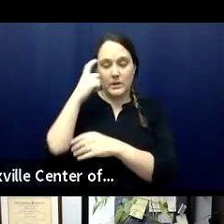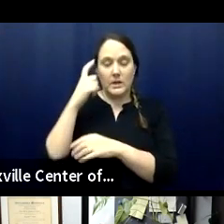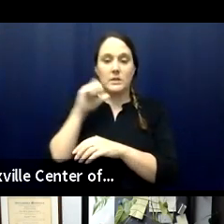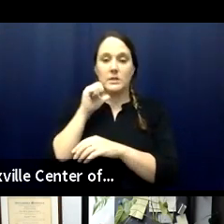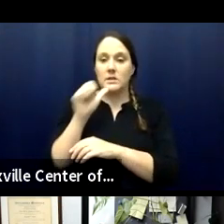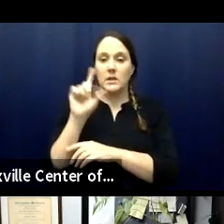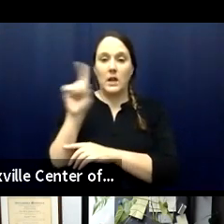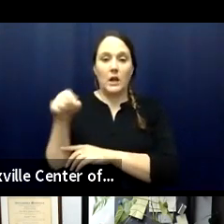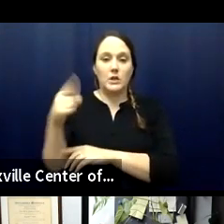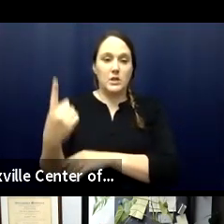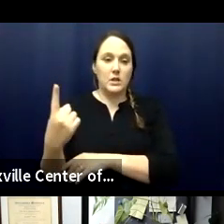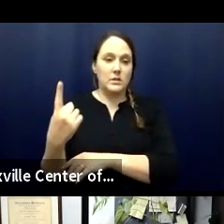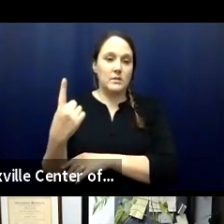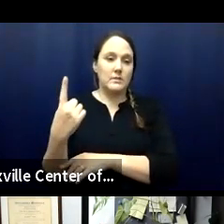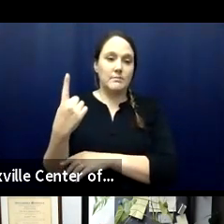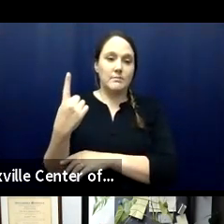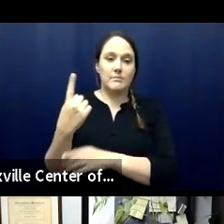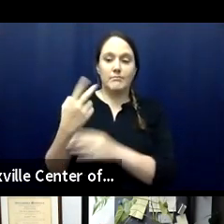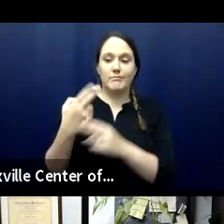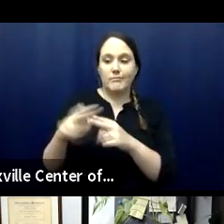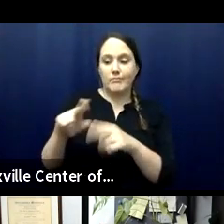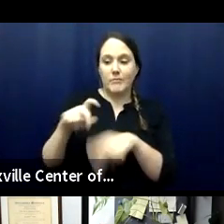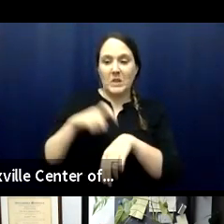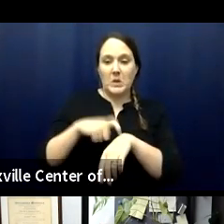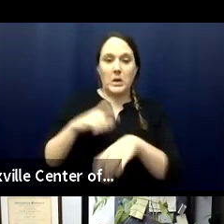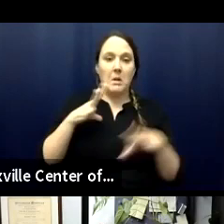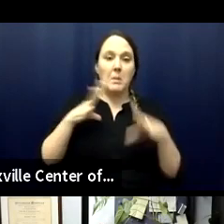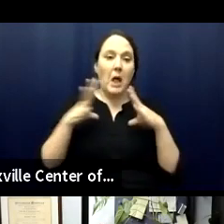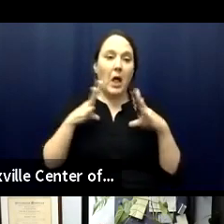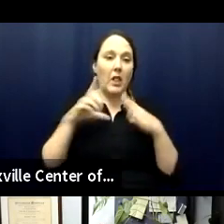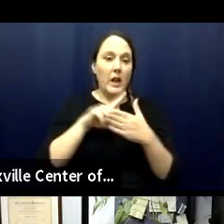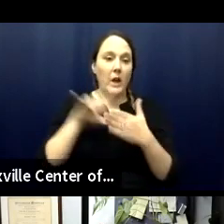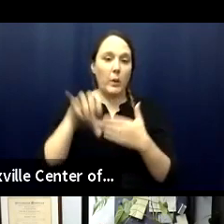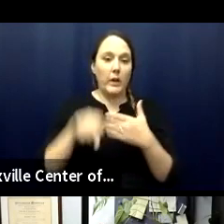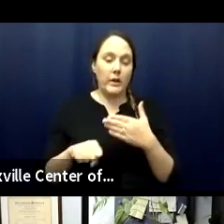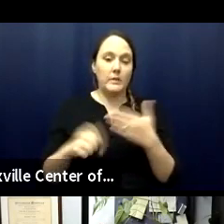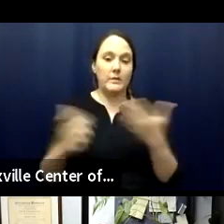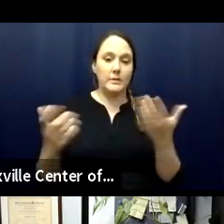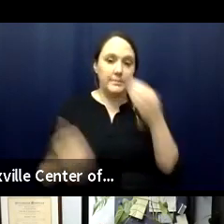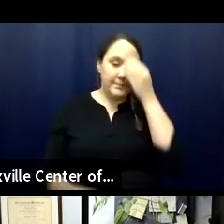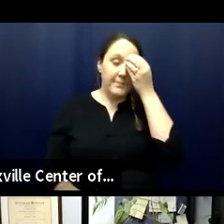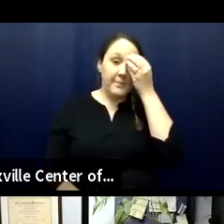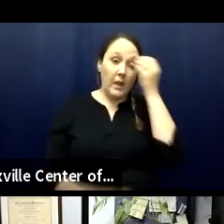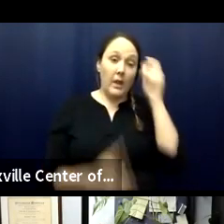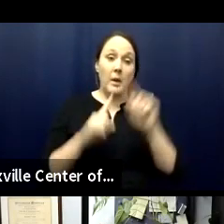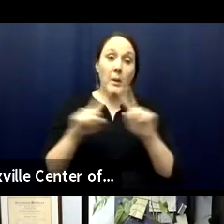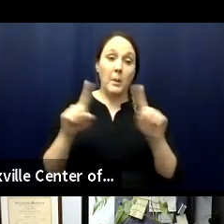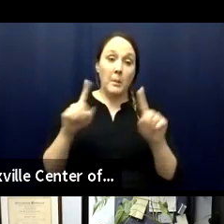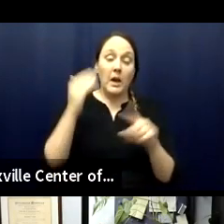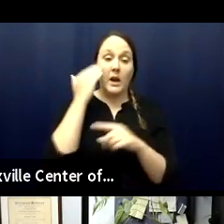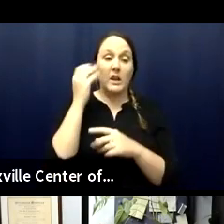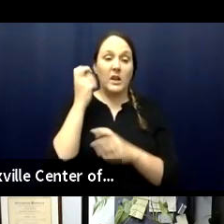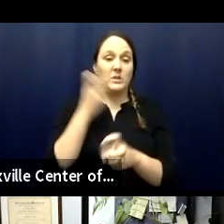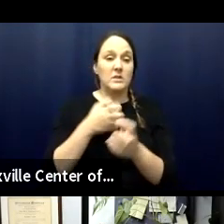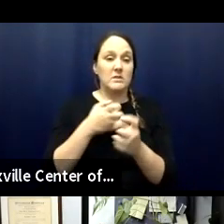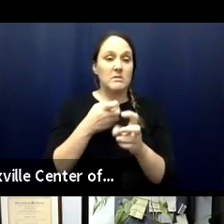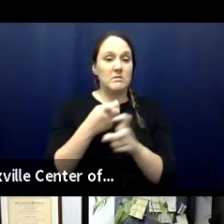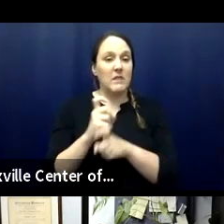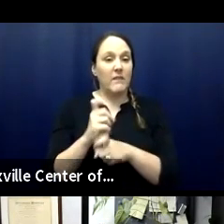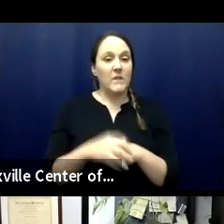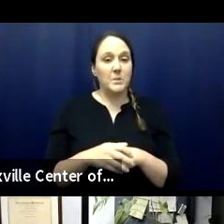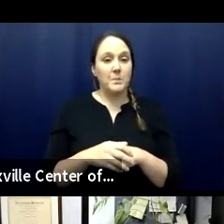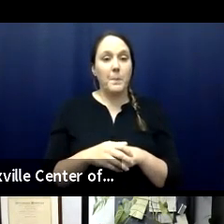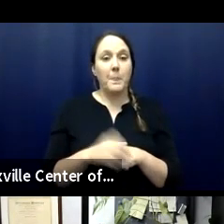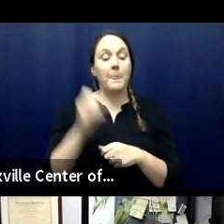just, you know, over a holiday weekend, for example. But I know that's tough. I know that's tough to do.